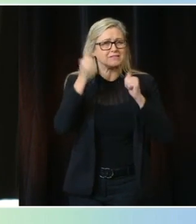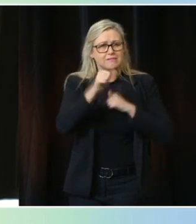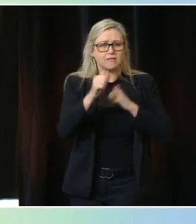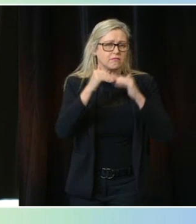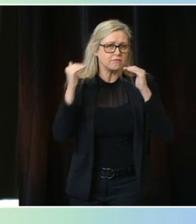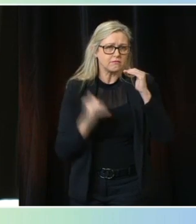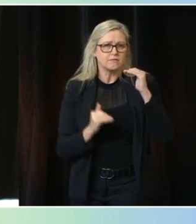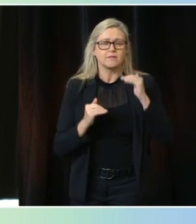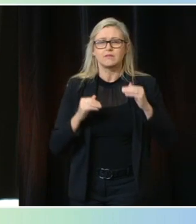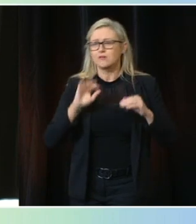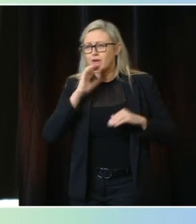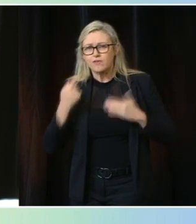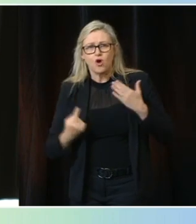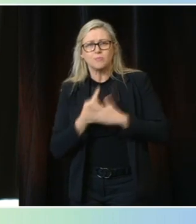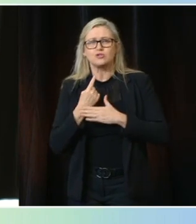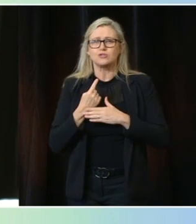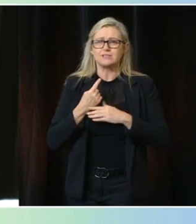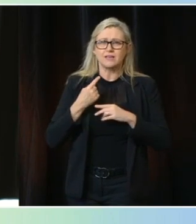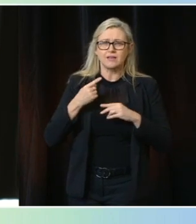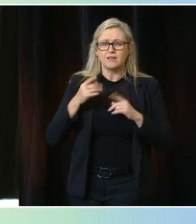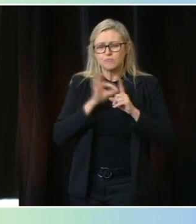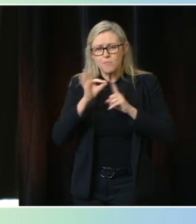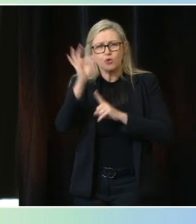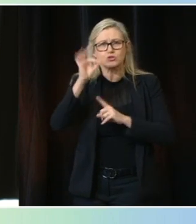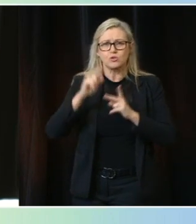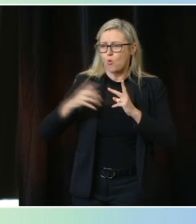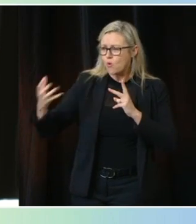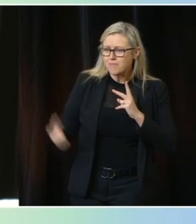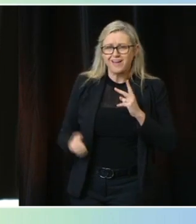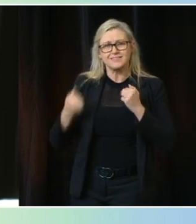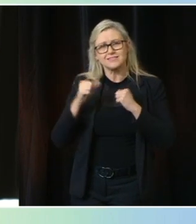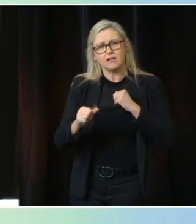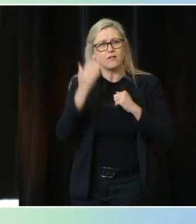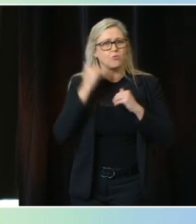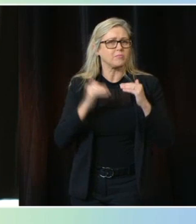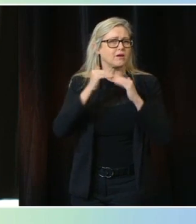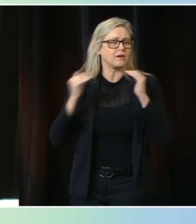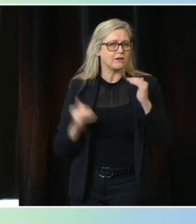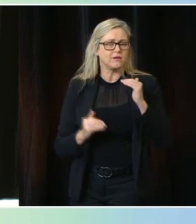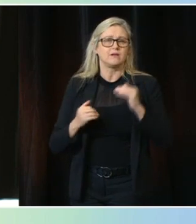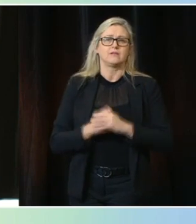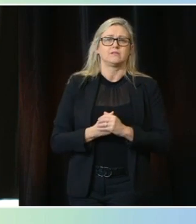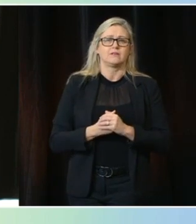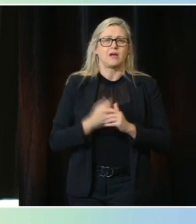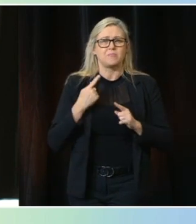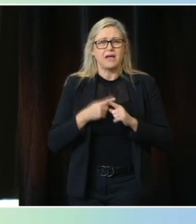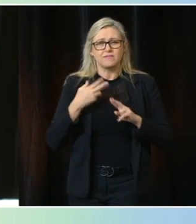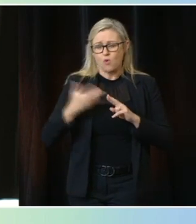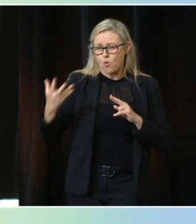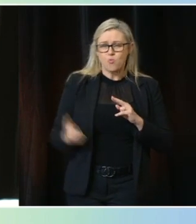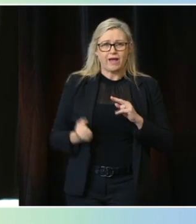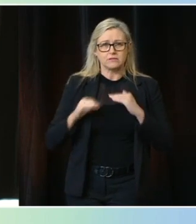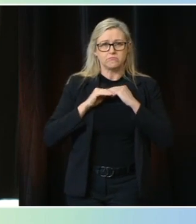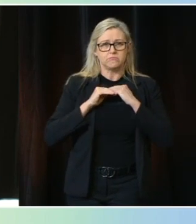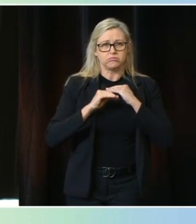in opportunity in pay and in Financial Security and the squeeze of stagnant wages and Rising